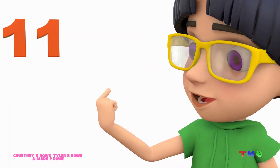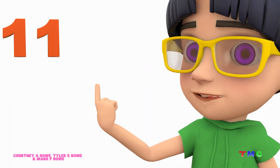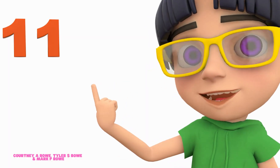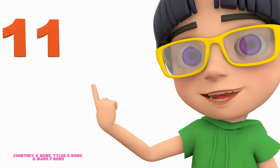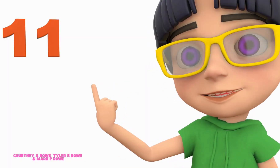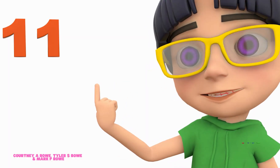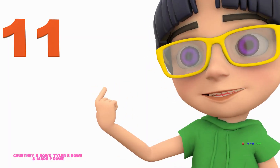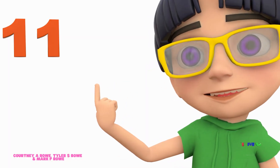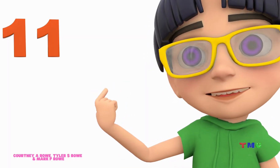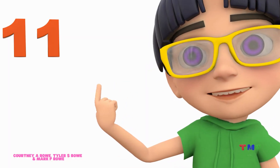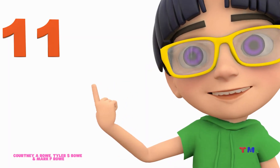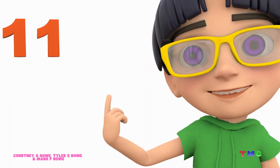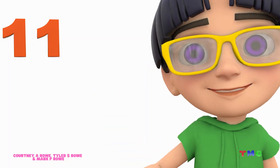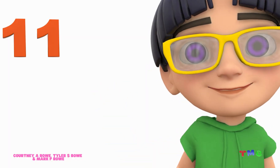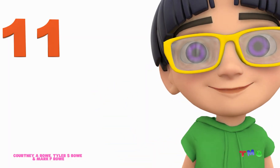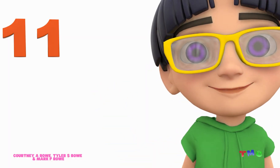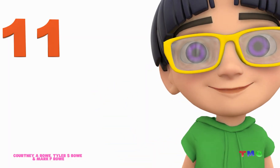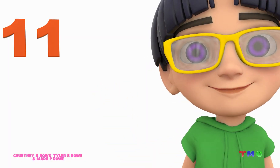11.